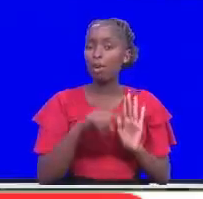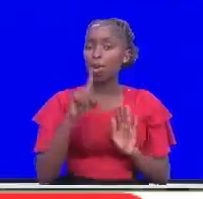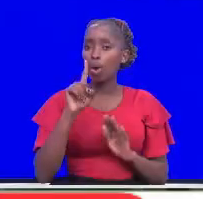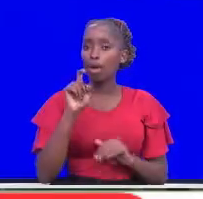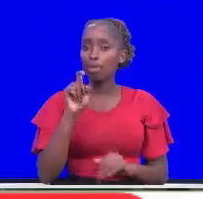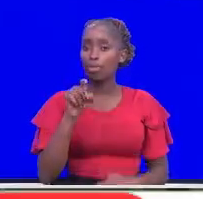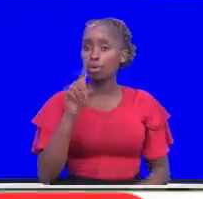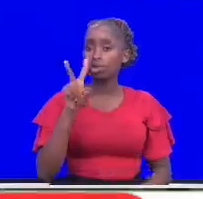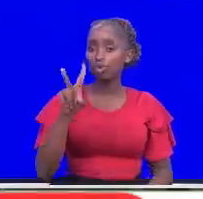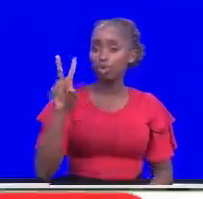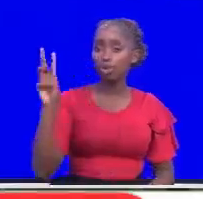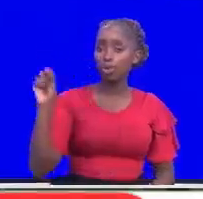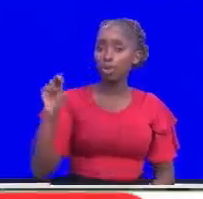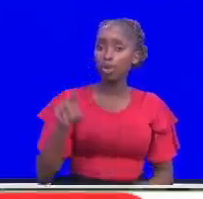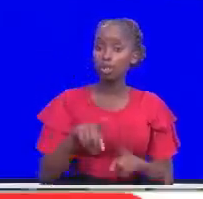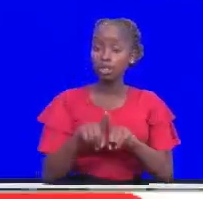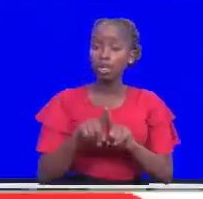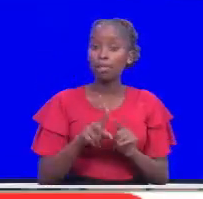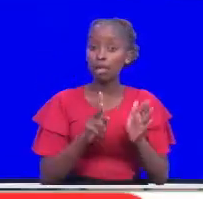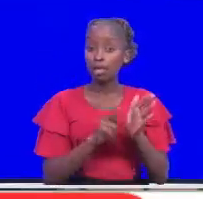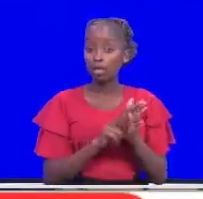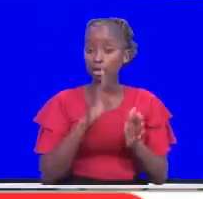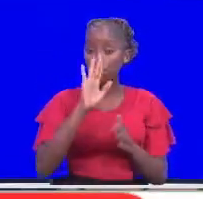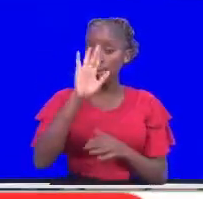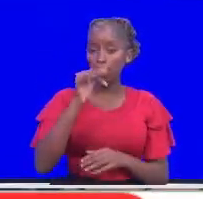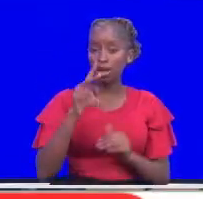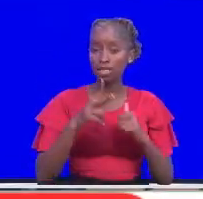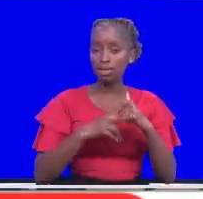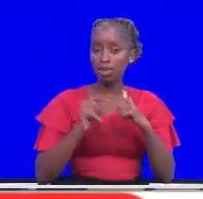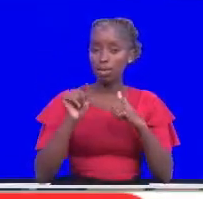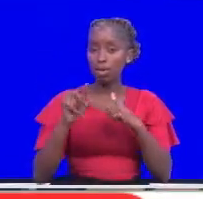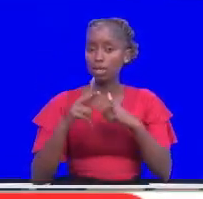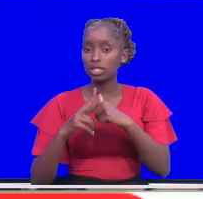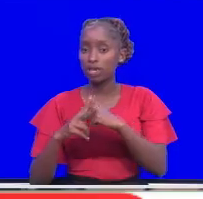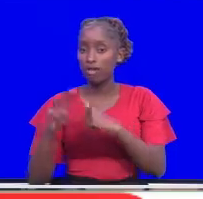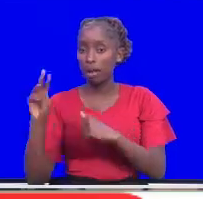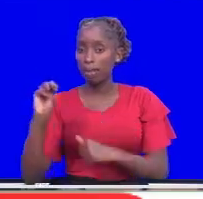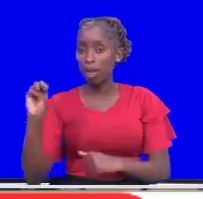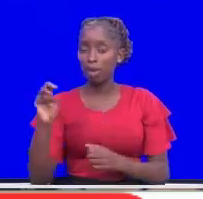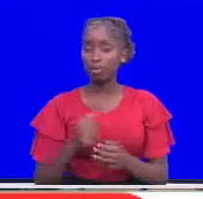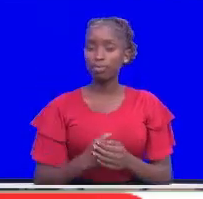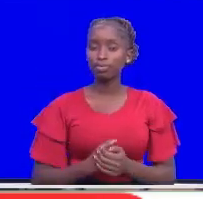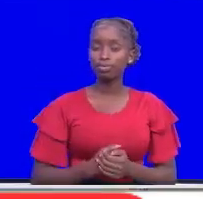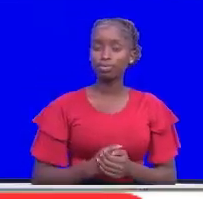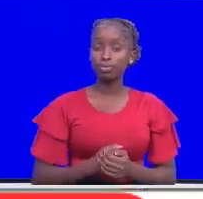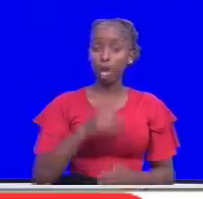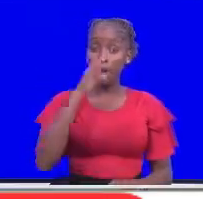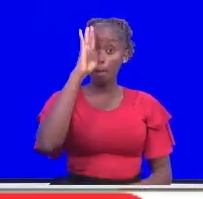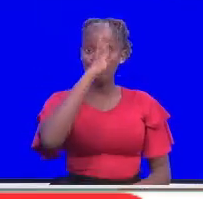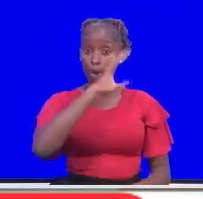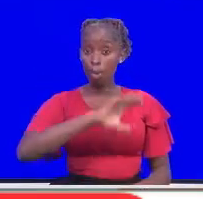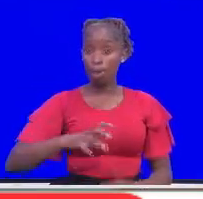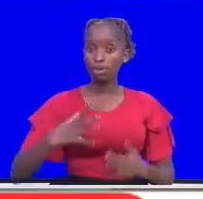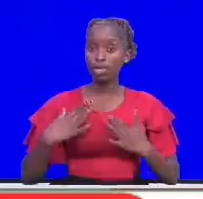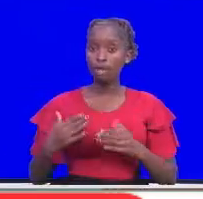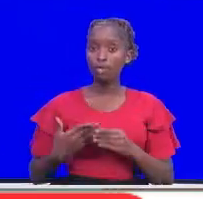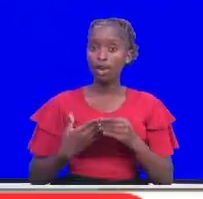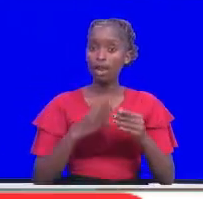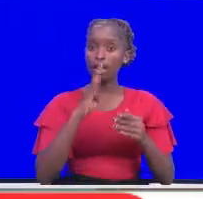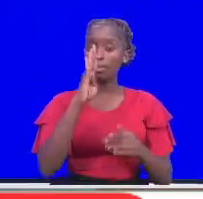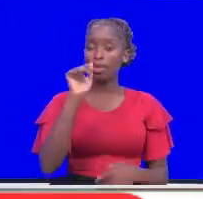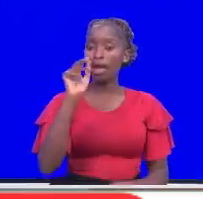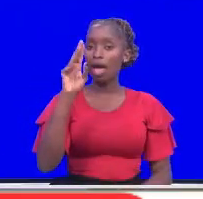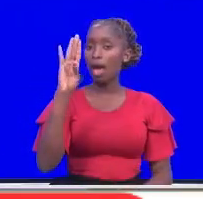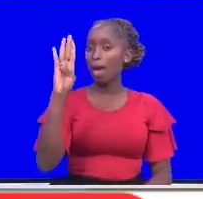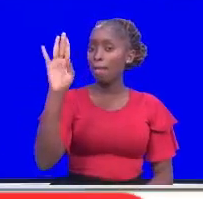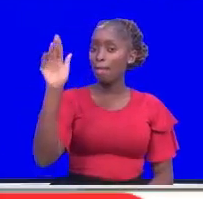itakuwa ni minus 770 million. In Bungoma County, MPs led by Kimelili Member of Parliament Didmash Barasa have